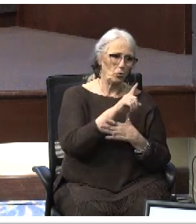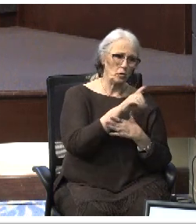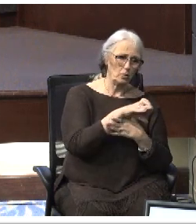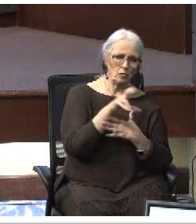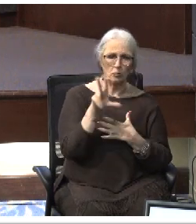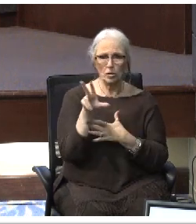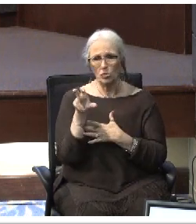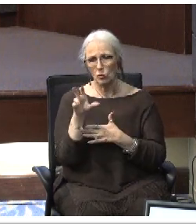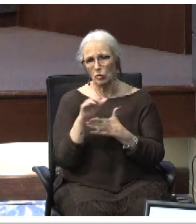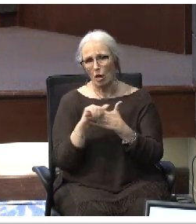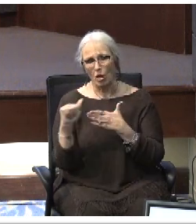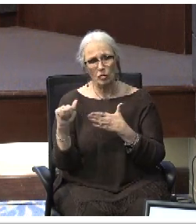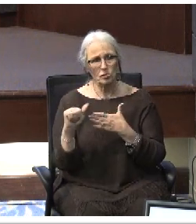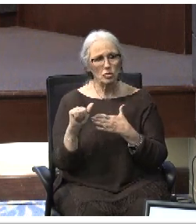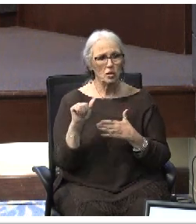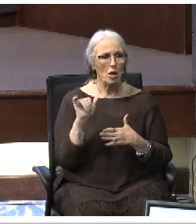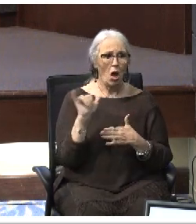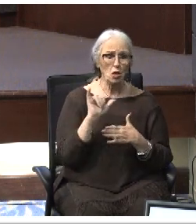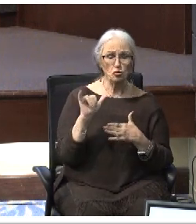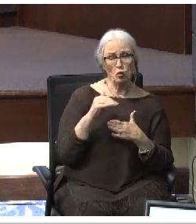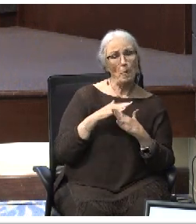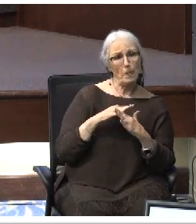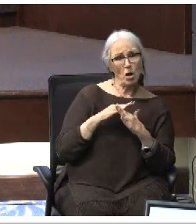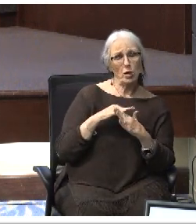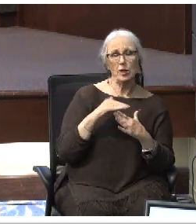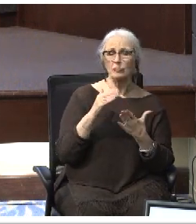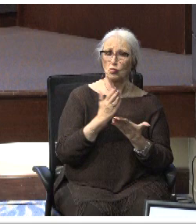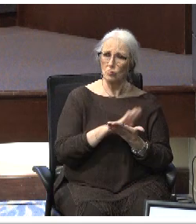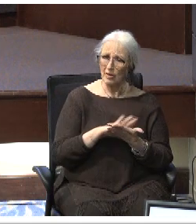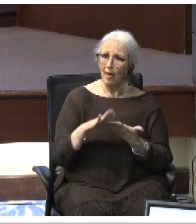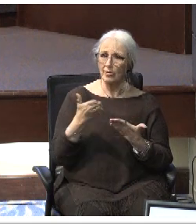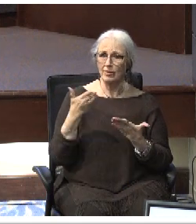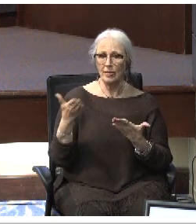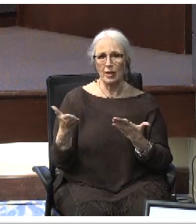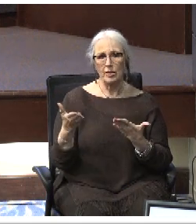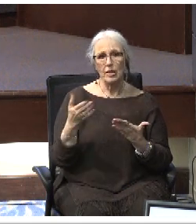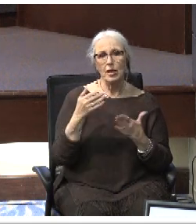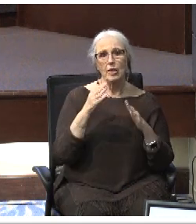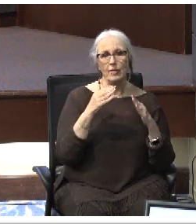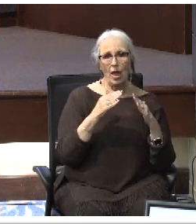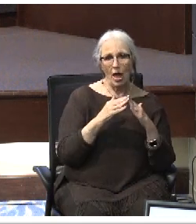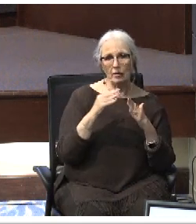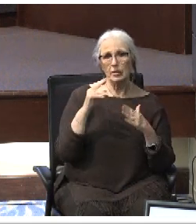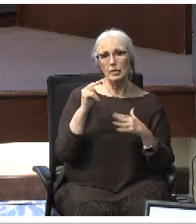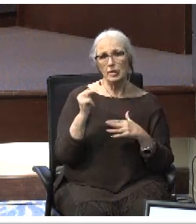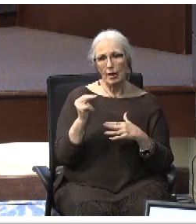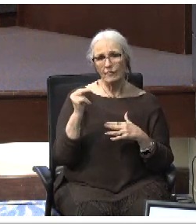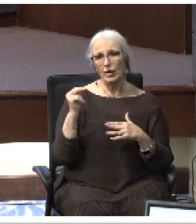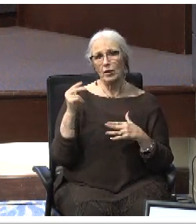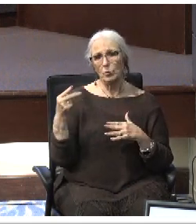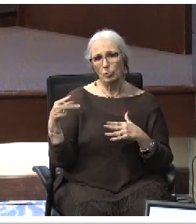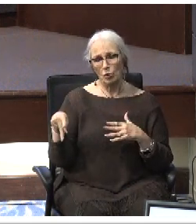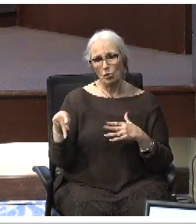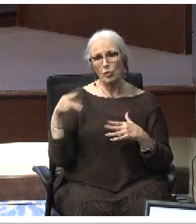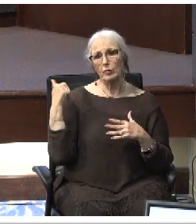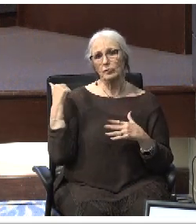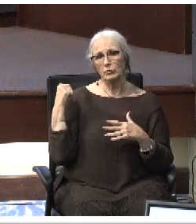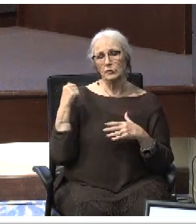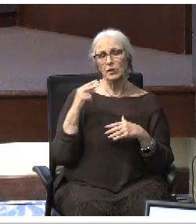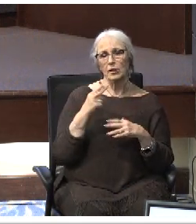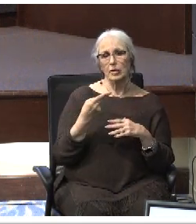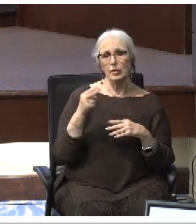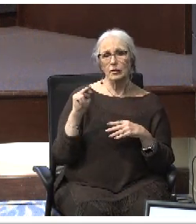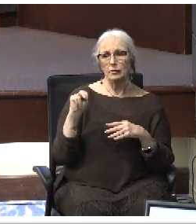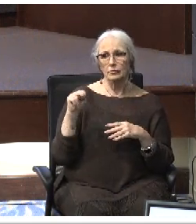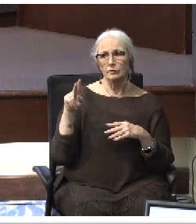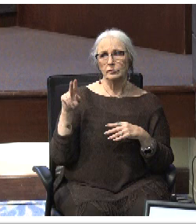$300. Those can also be a barrier. So these are nice little things that the Housing Navigator program can help cover. And it's